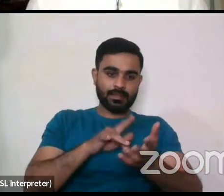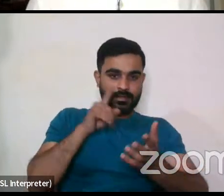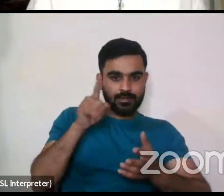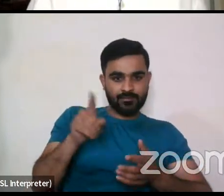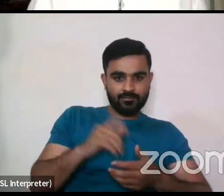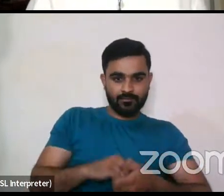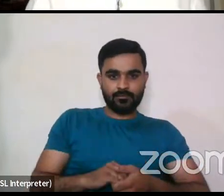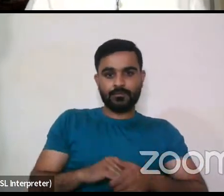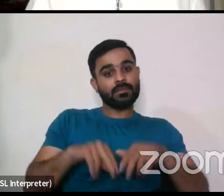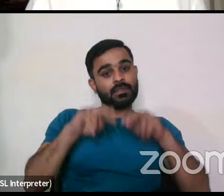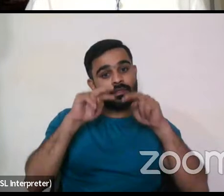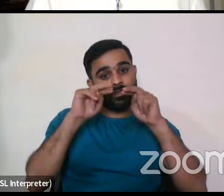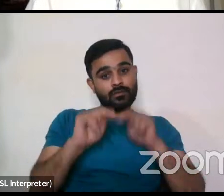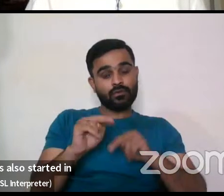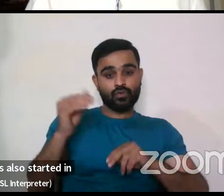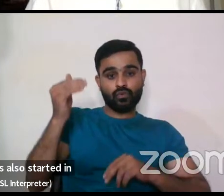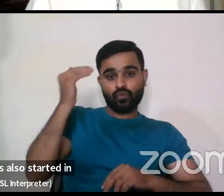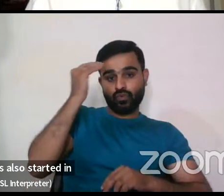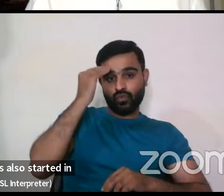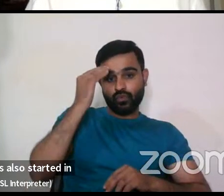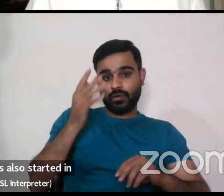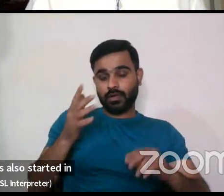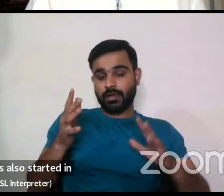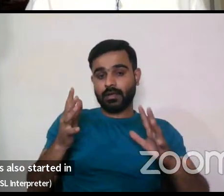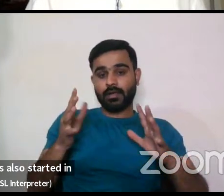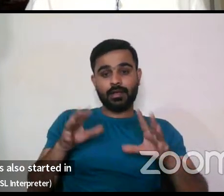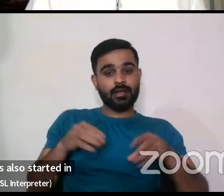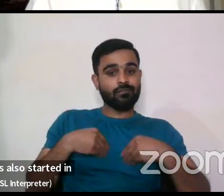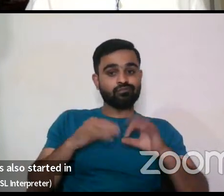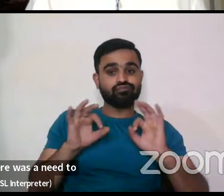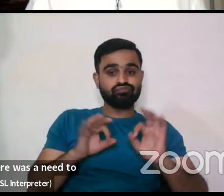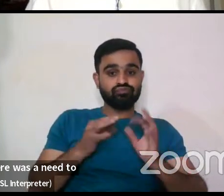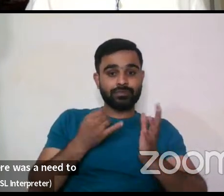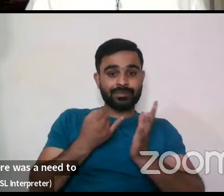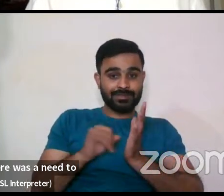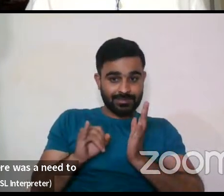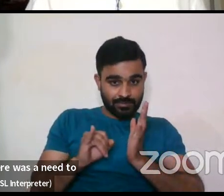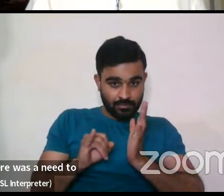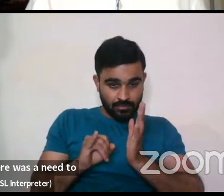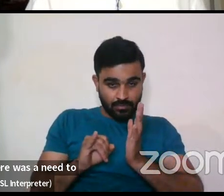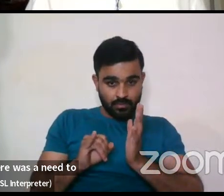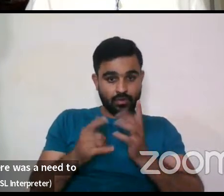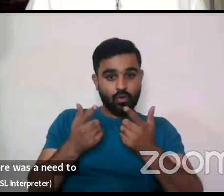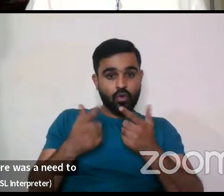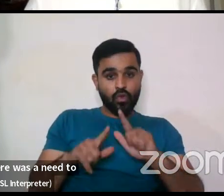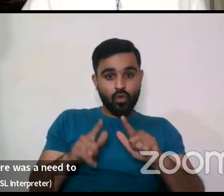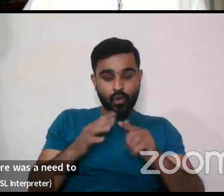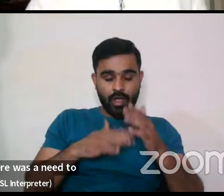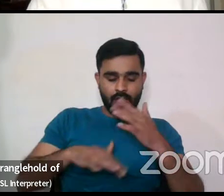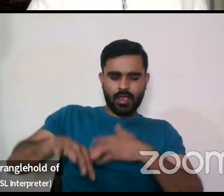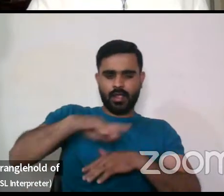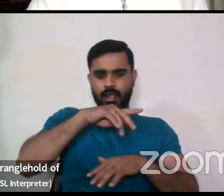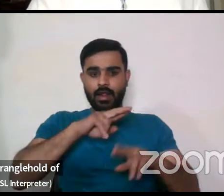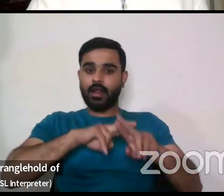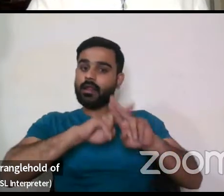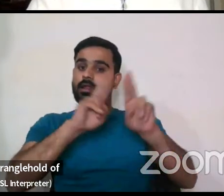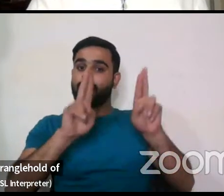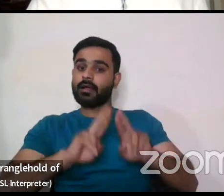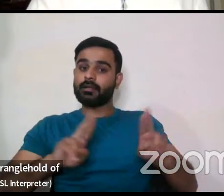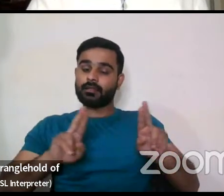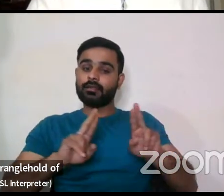There was a need to diffuse or sort of loosen the stranglehold of national